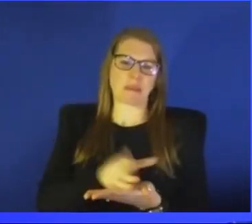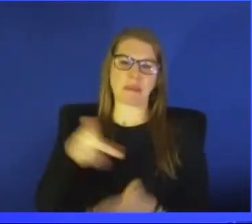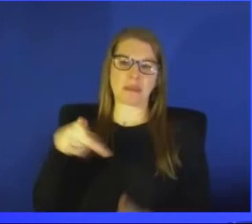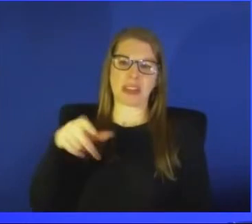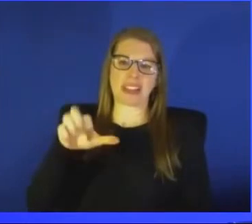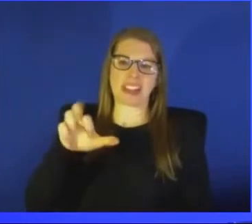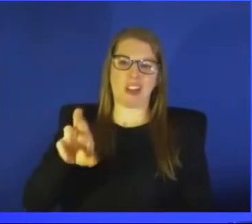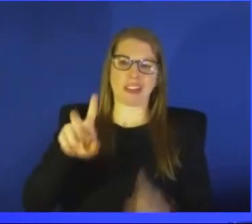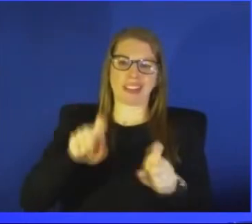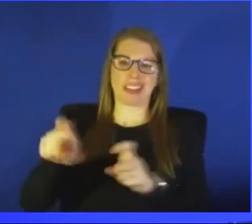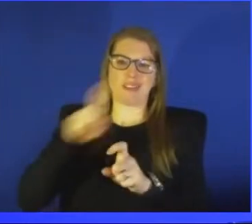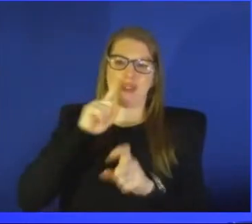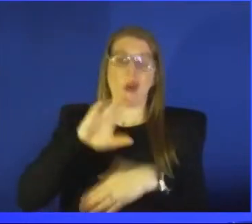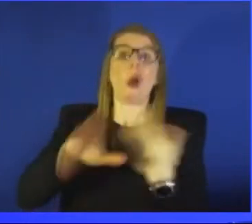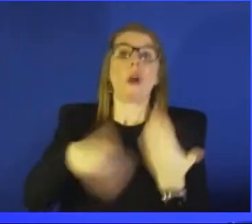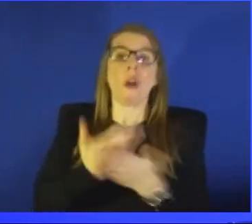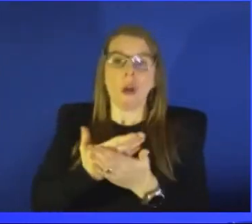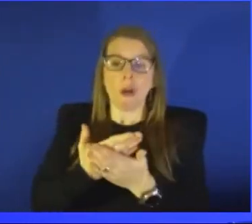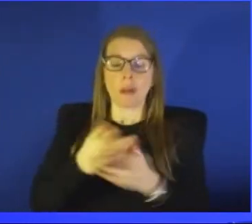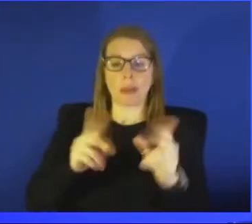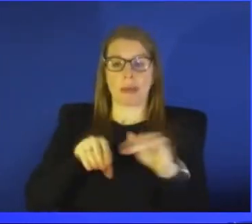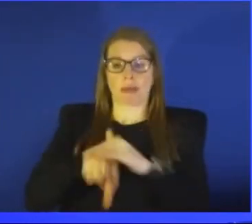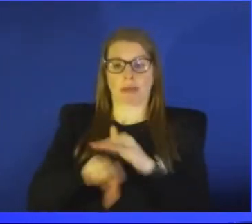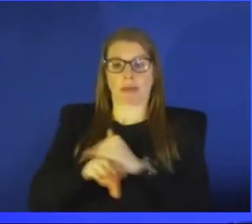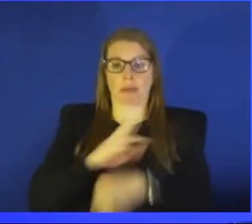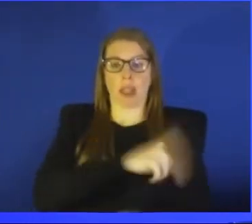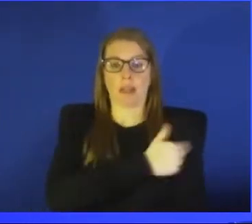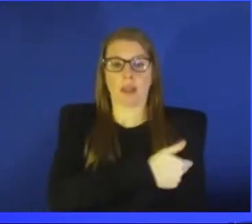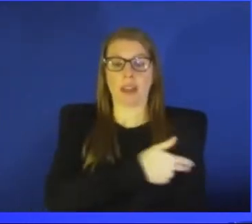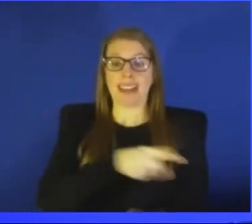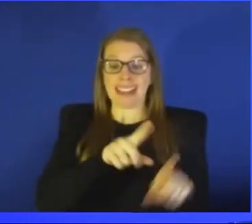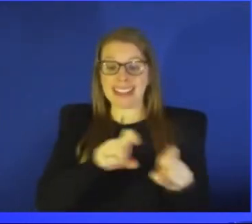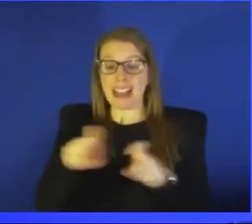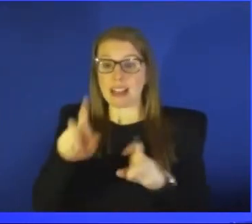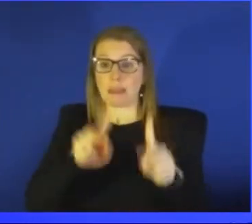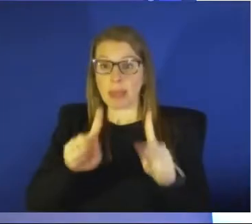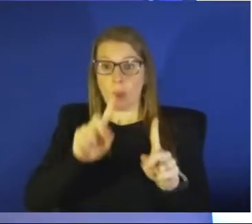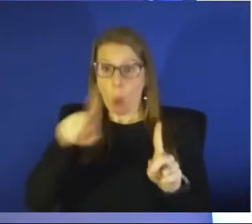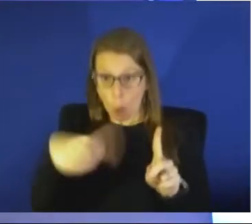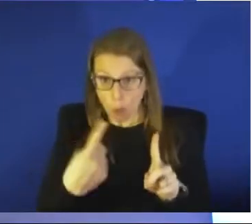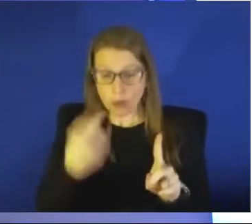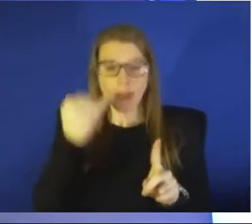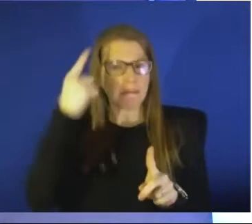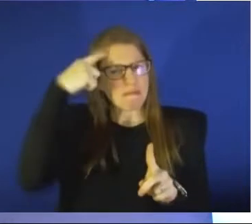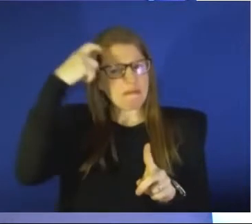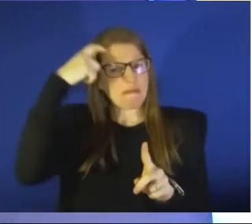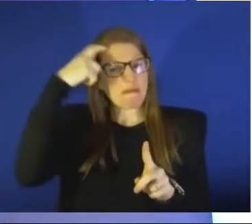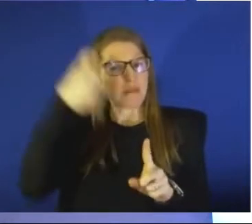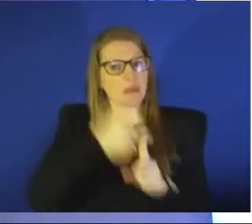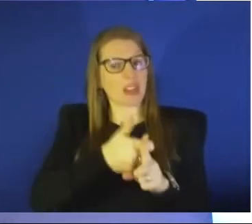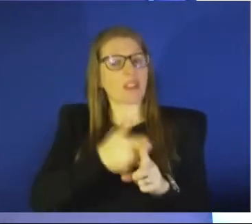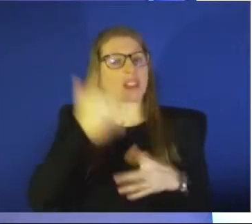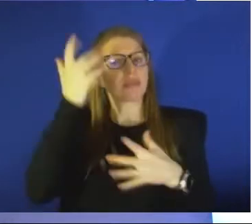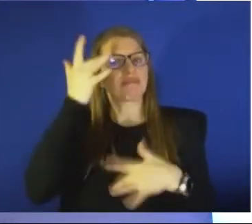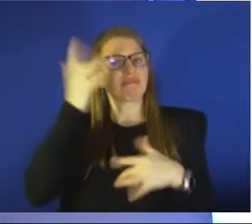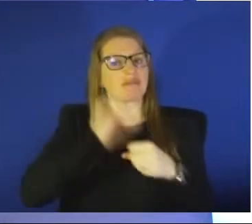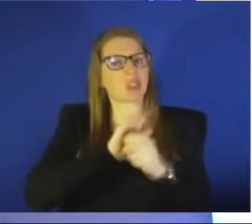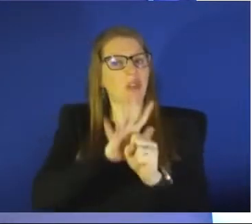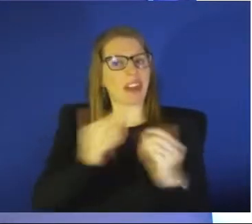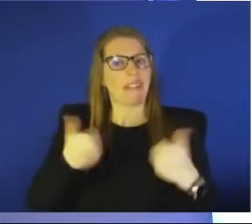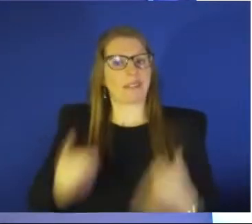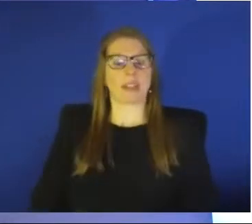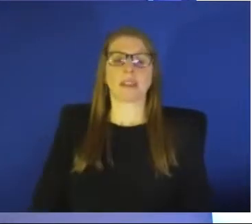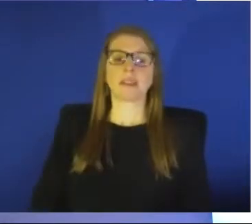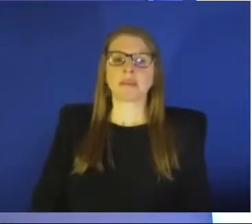all admissions and really only testing those people that we have suspicion of having disease. Joe Ellen has a question. I think this is super